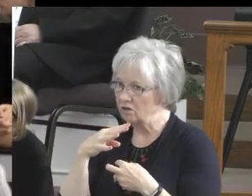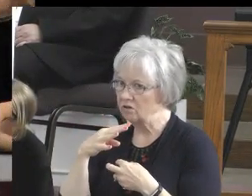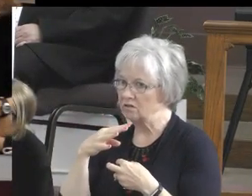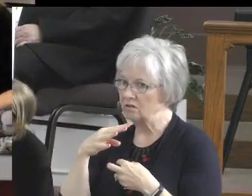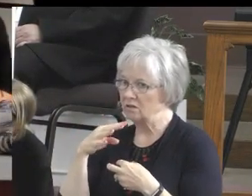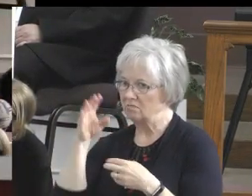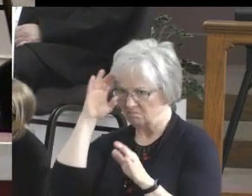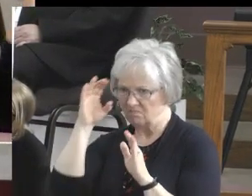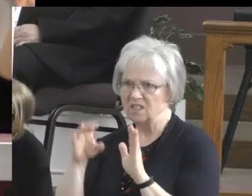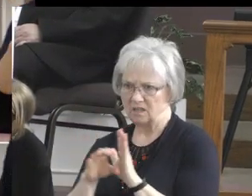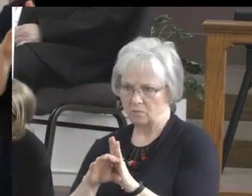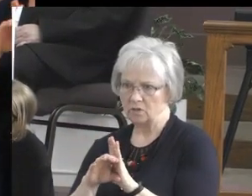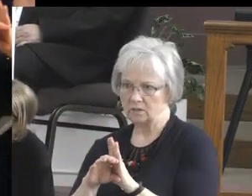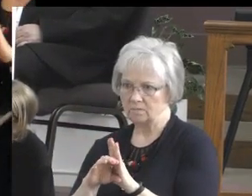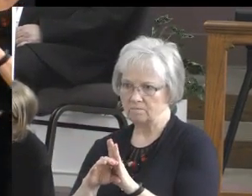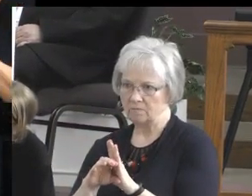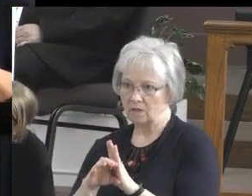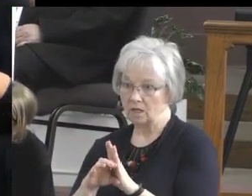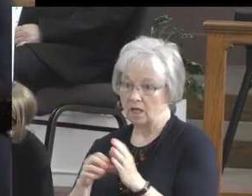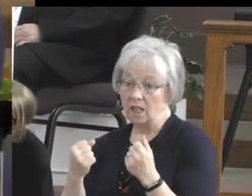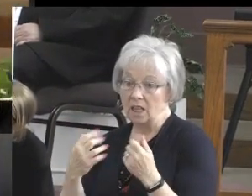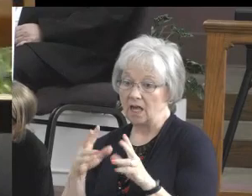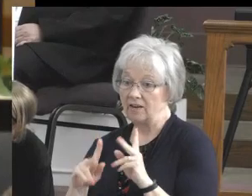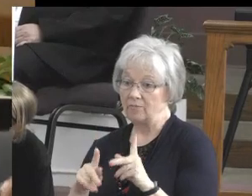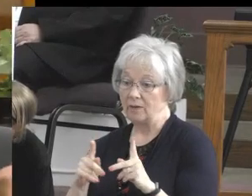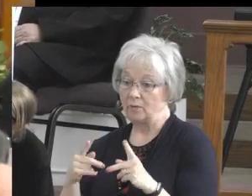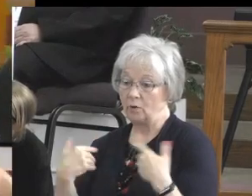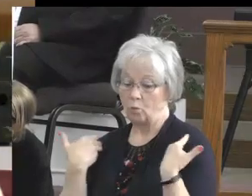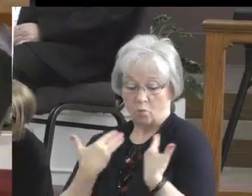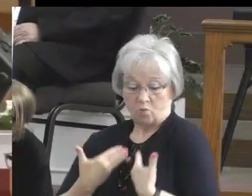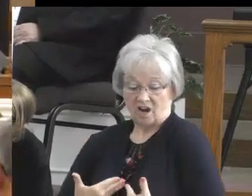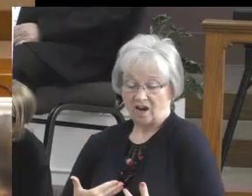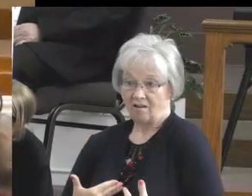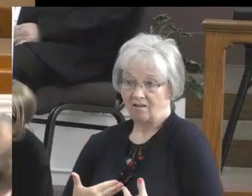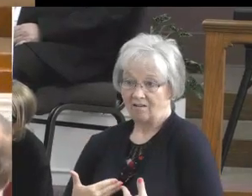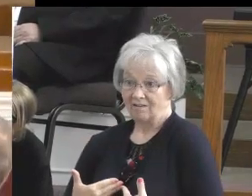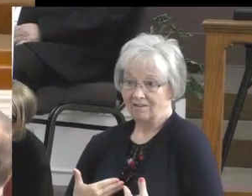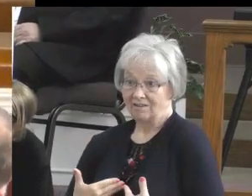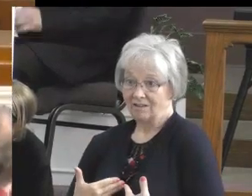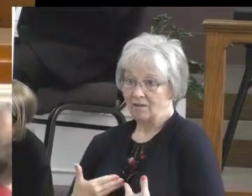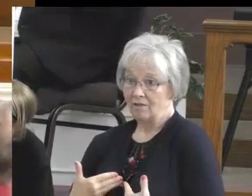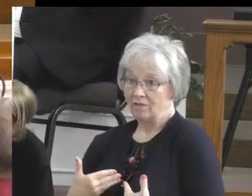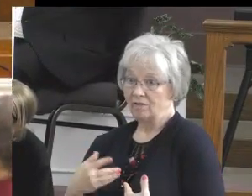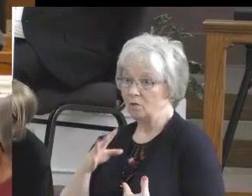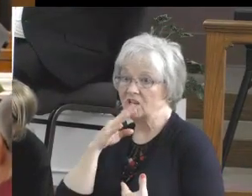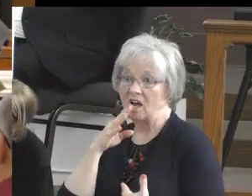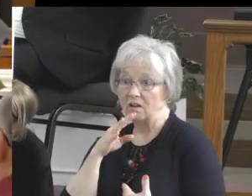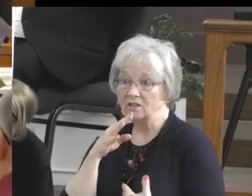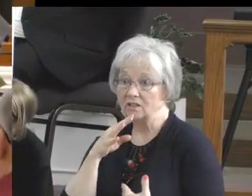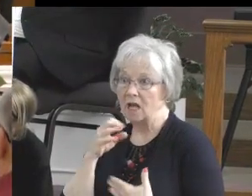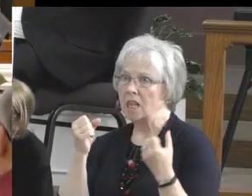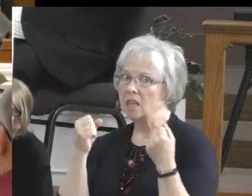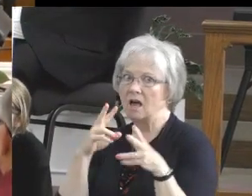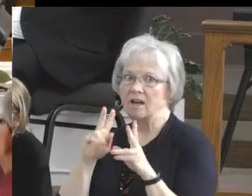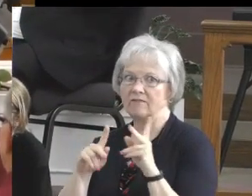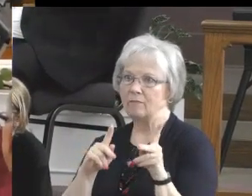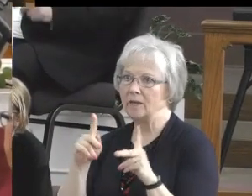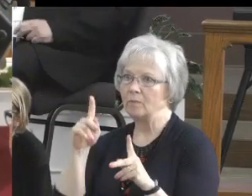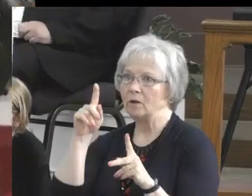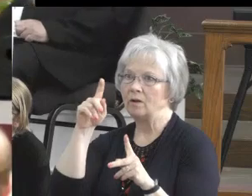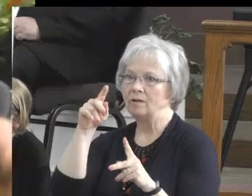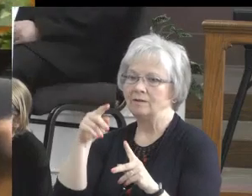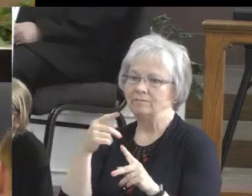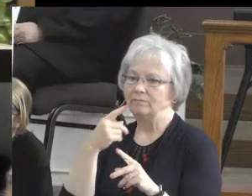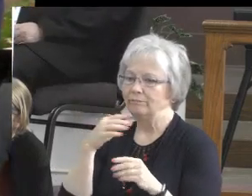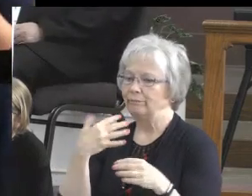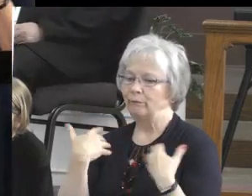flag are oftentimes worn by people of a nation to show their patriotism. And you can see that. We've got a lot of people sitting out here behind me wearing red